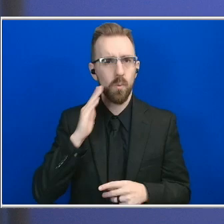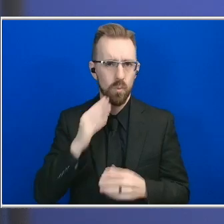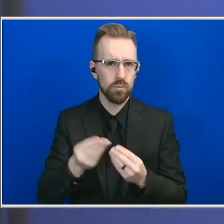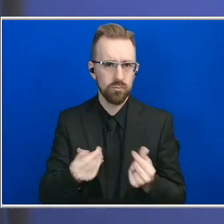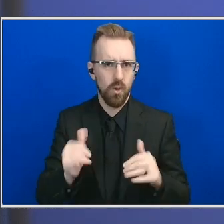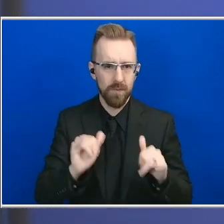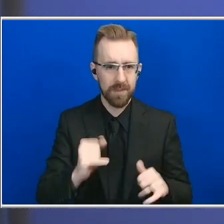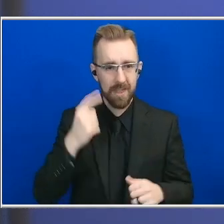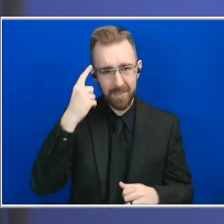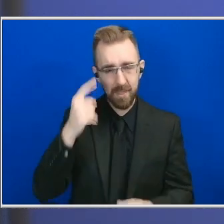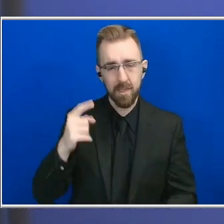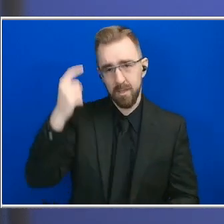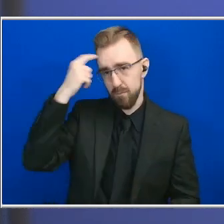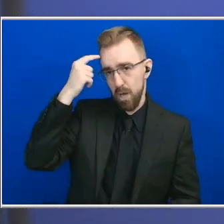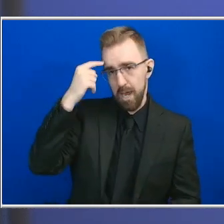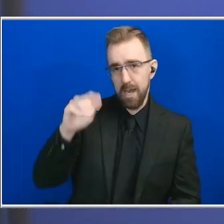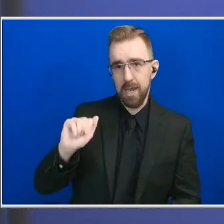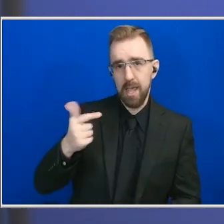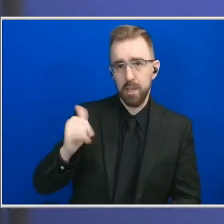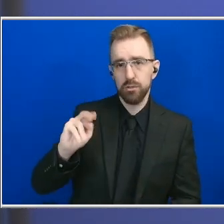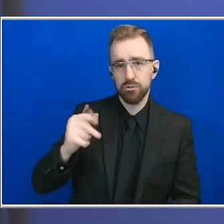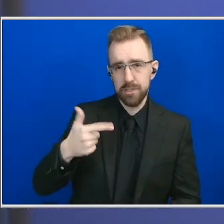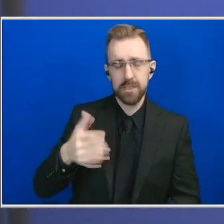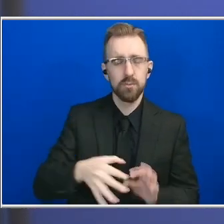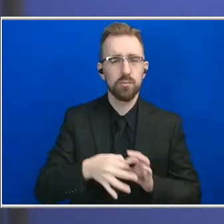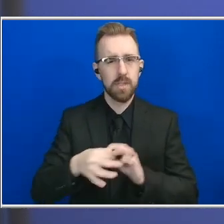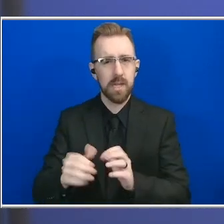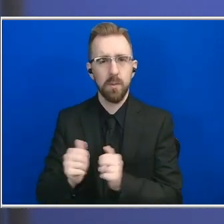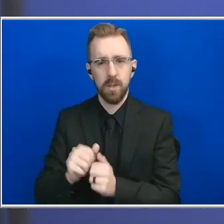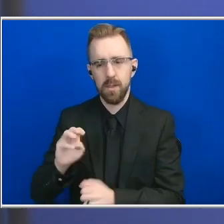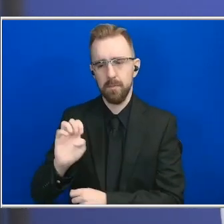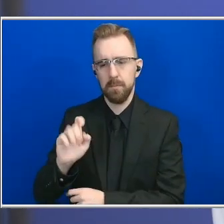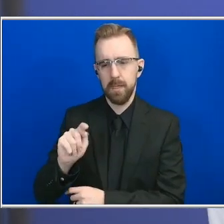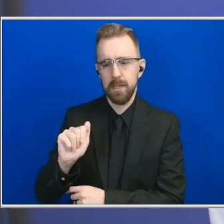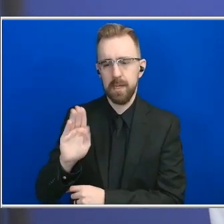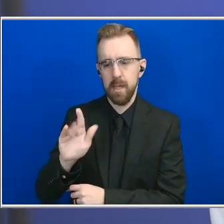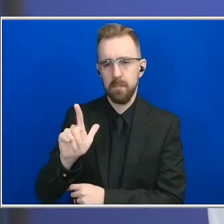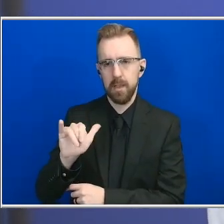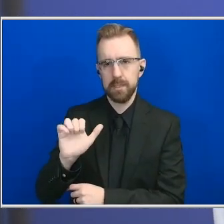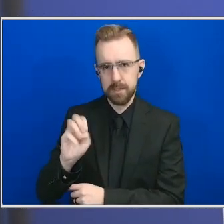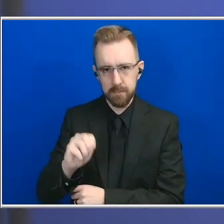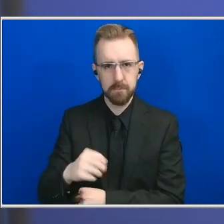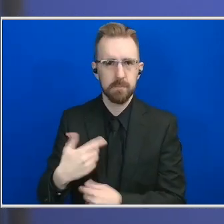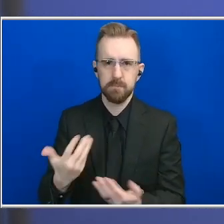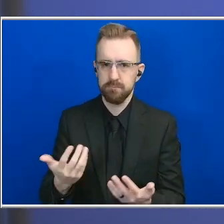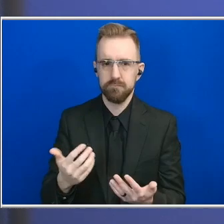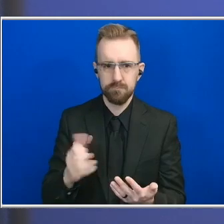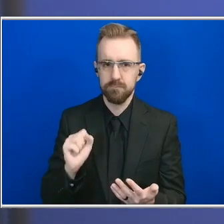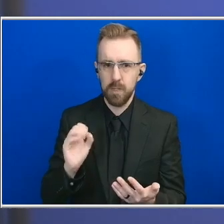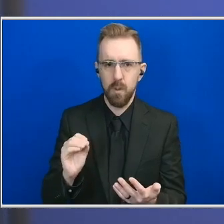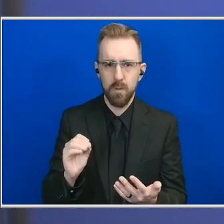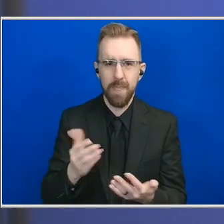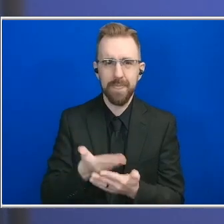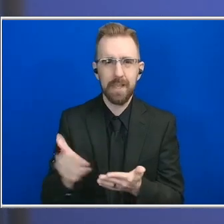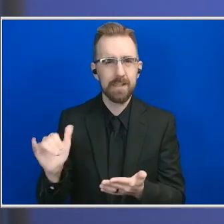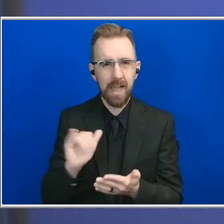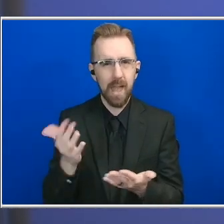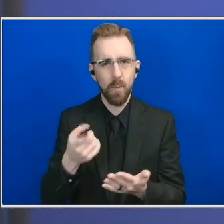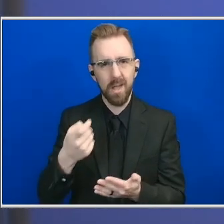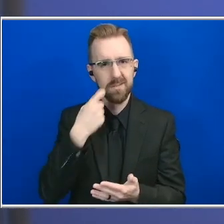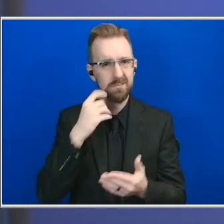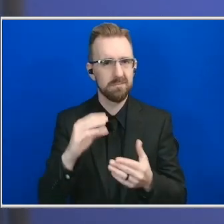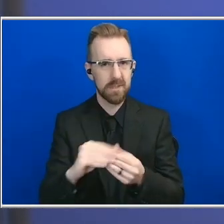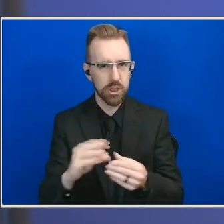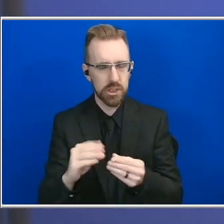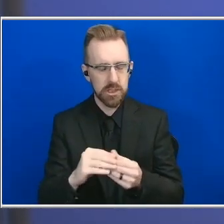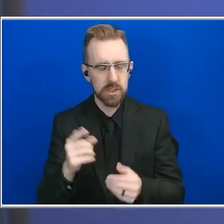is related to metabolism, and I think so. Things like what Dr. Moriarty has proposed